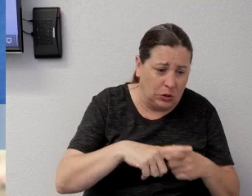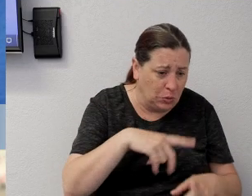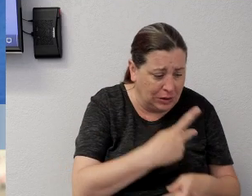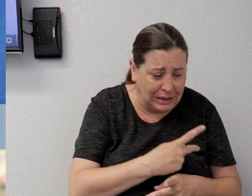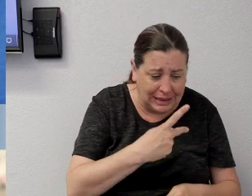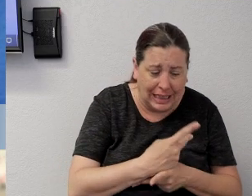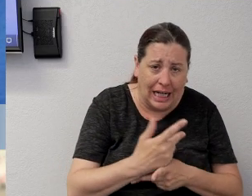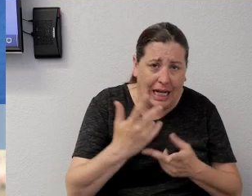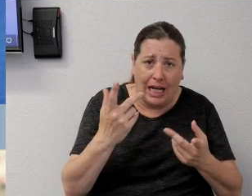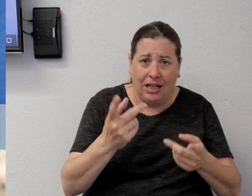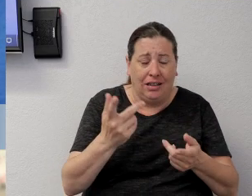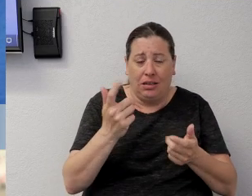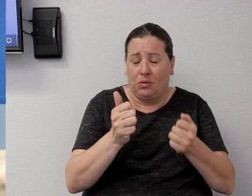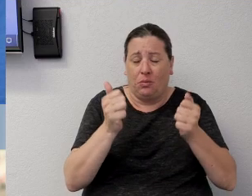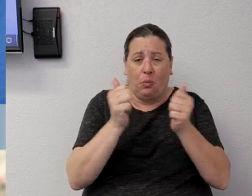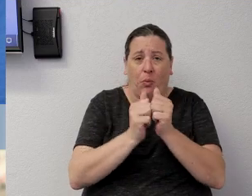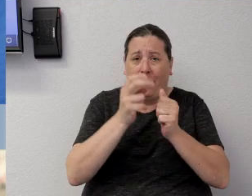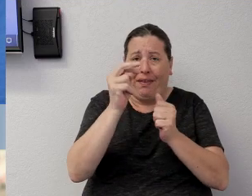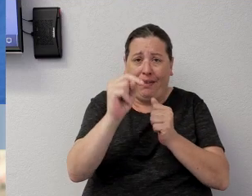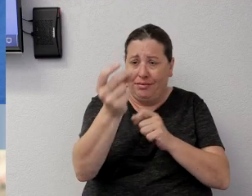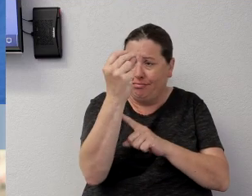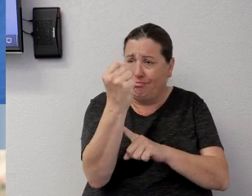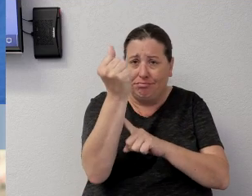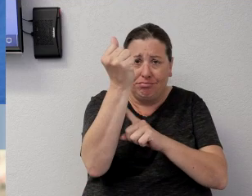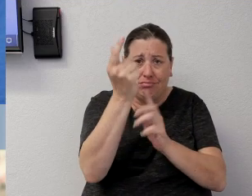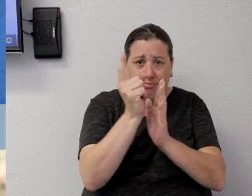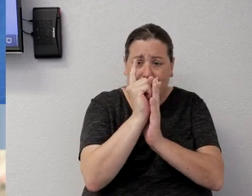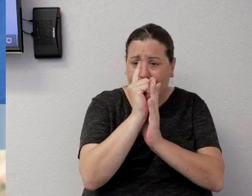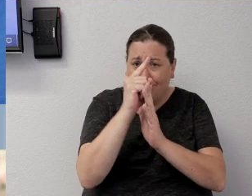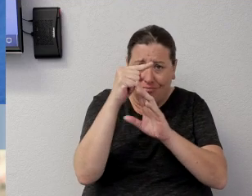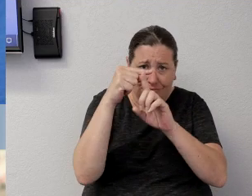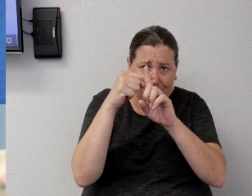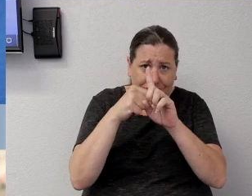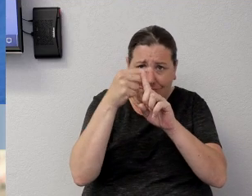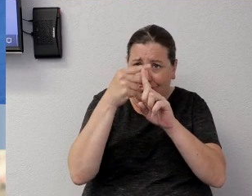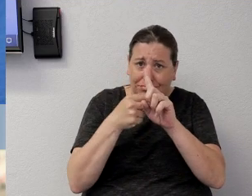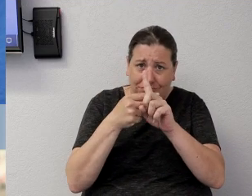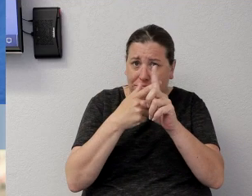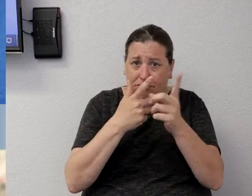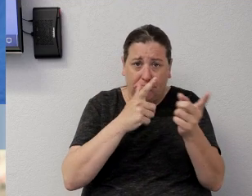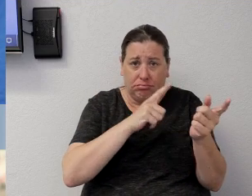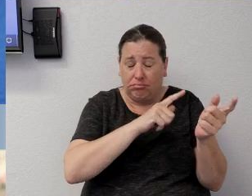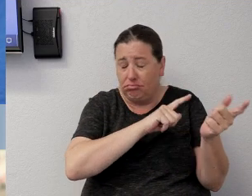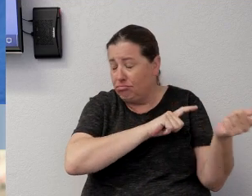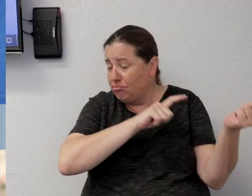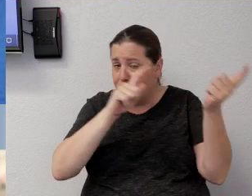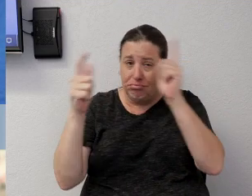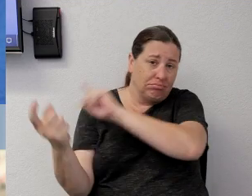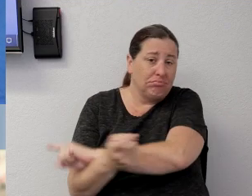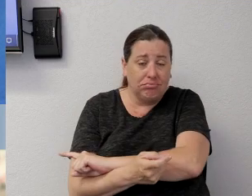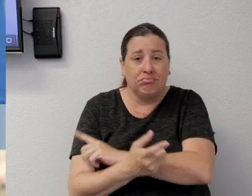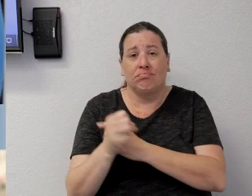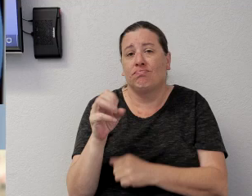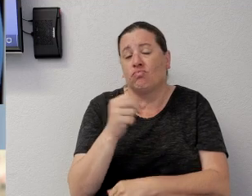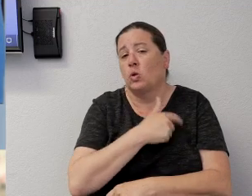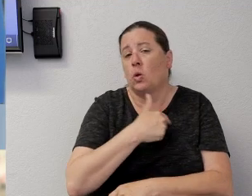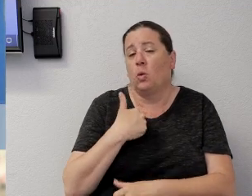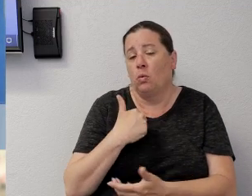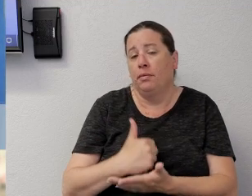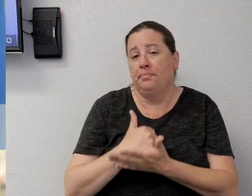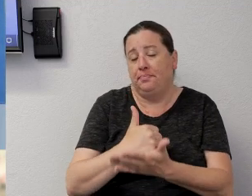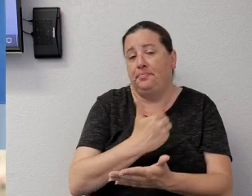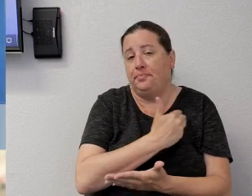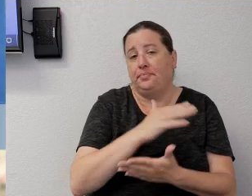patients. And then just in a matter of a couple months, you're on the complete other end of the extreme. So we're helping all of our